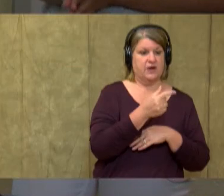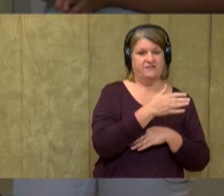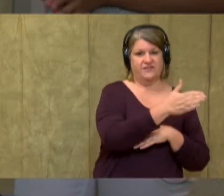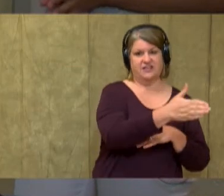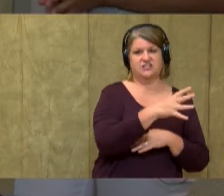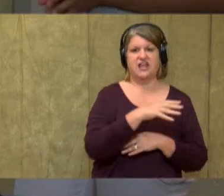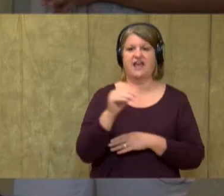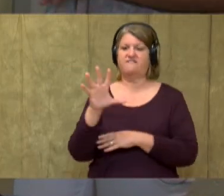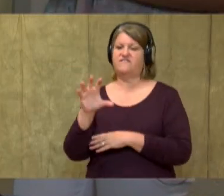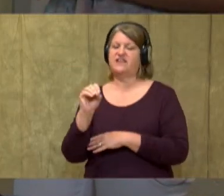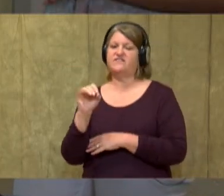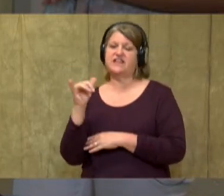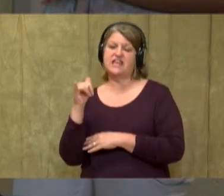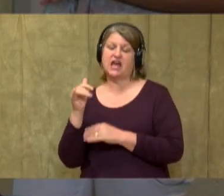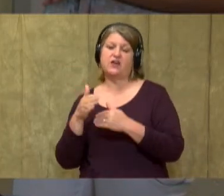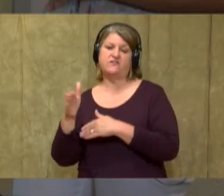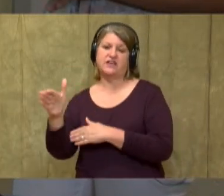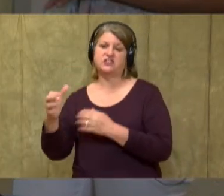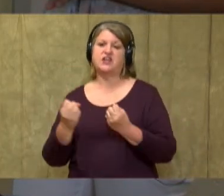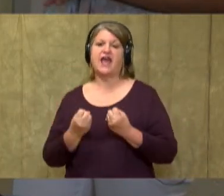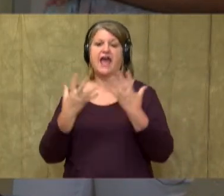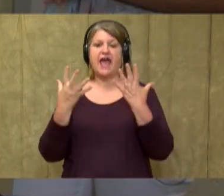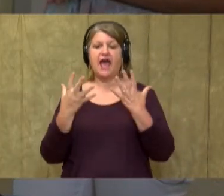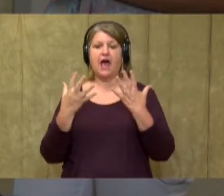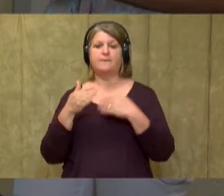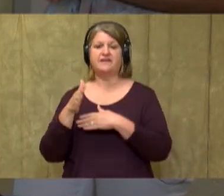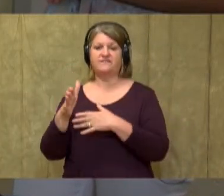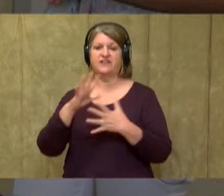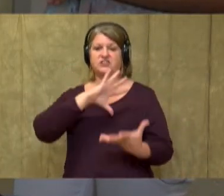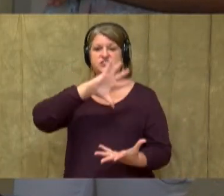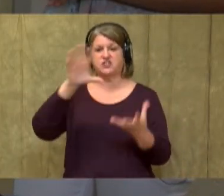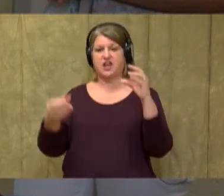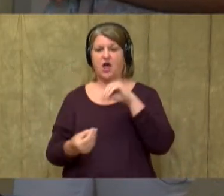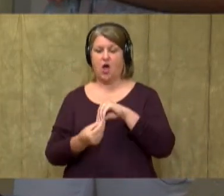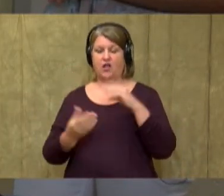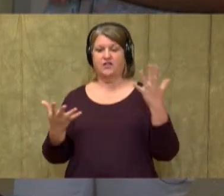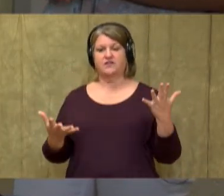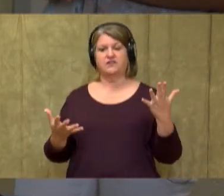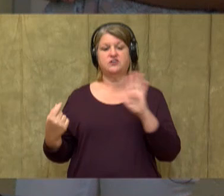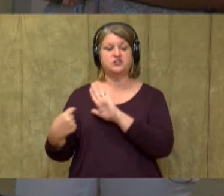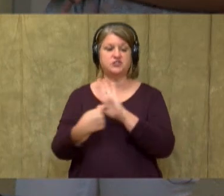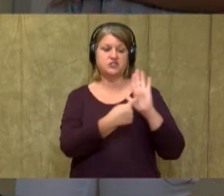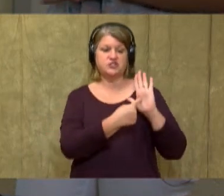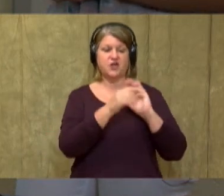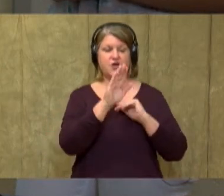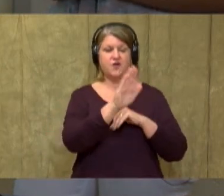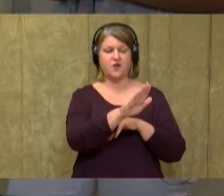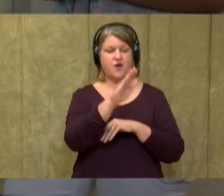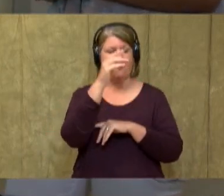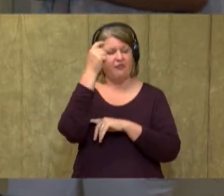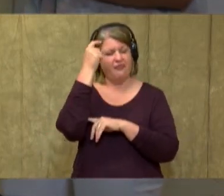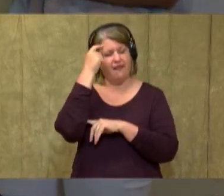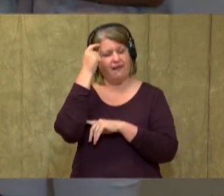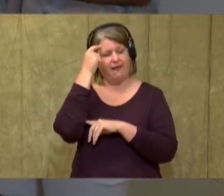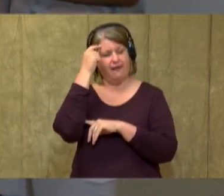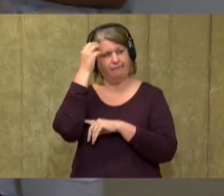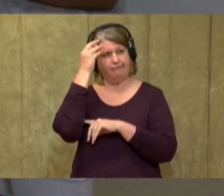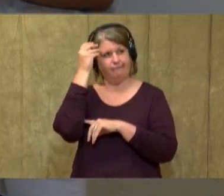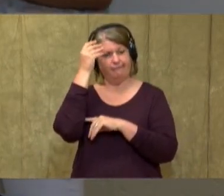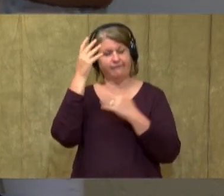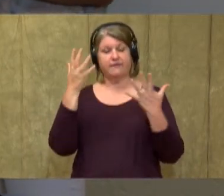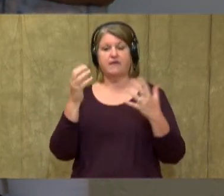yellow fish. How many fish does he have in all? Show your thinking.